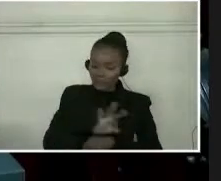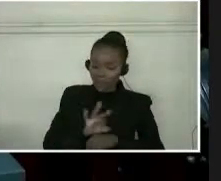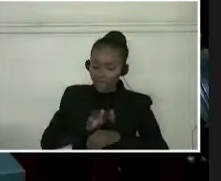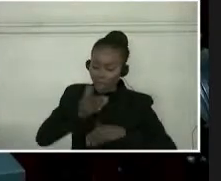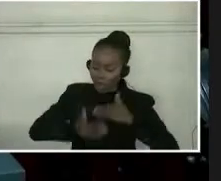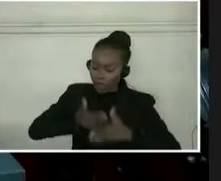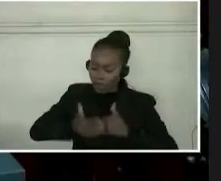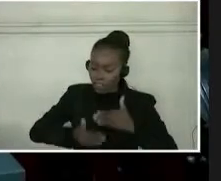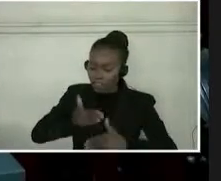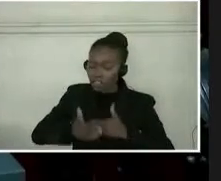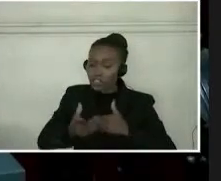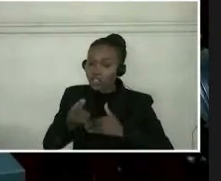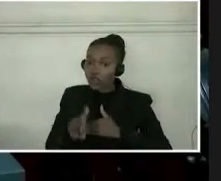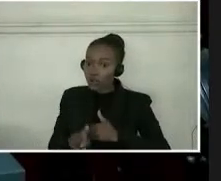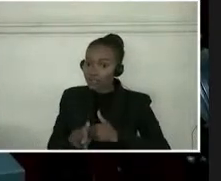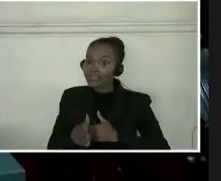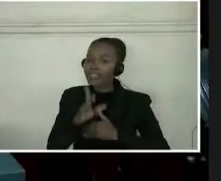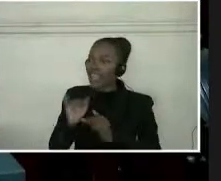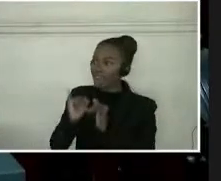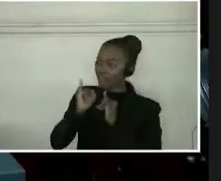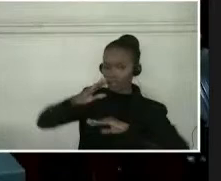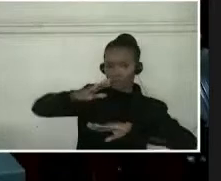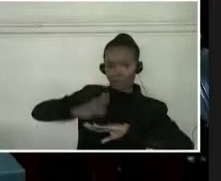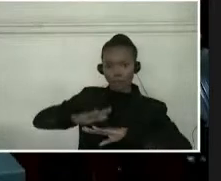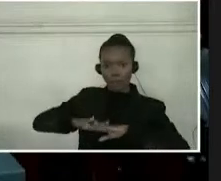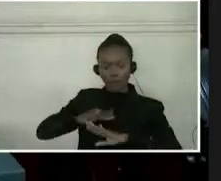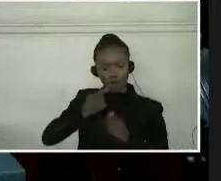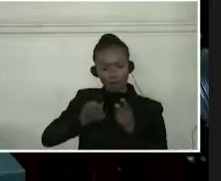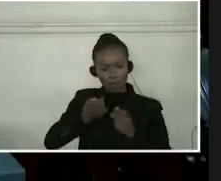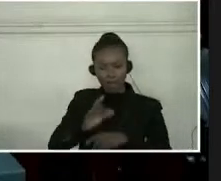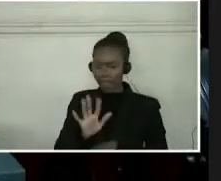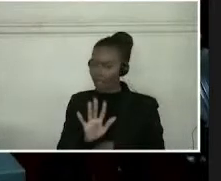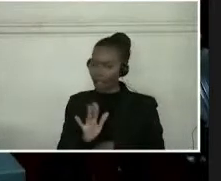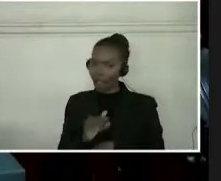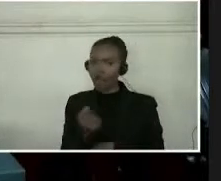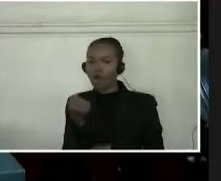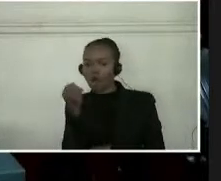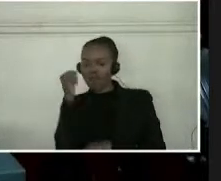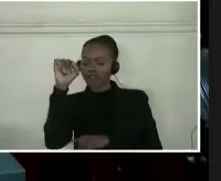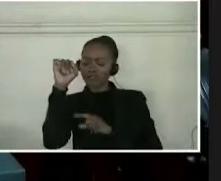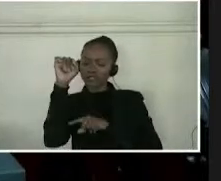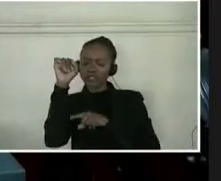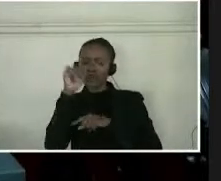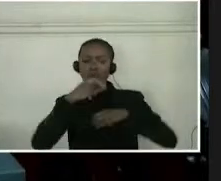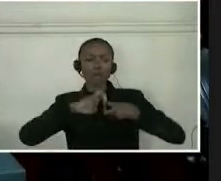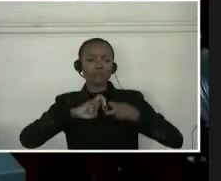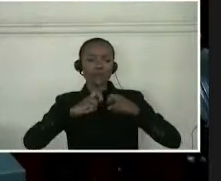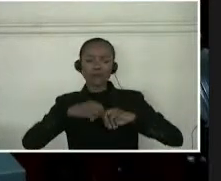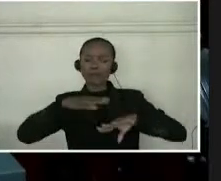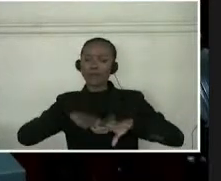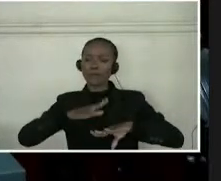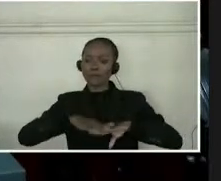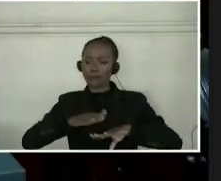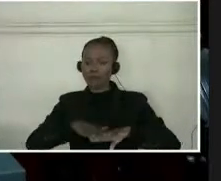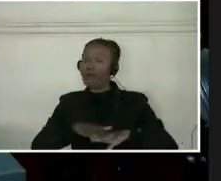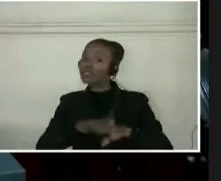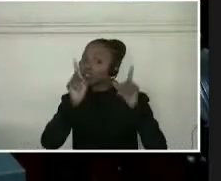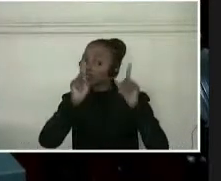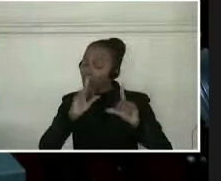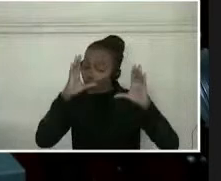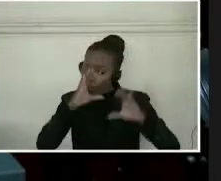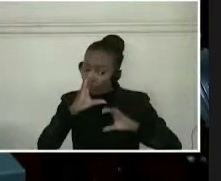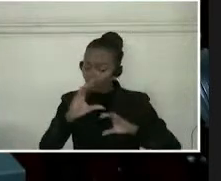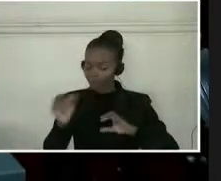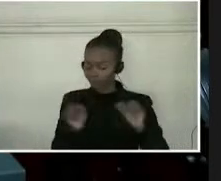do not unnecessarily invite complaints objections and unoriented problems especially in the placement of staff sport